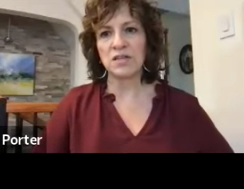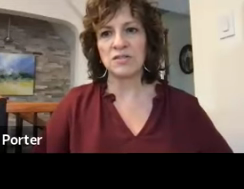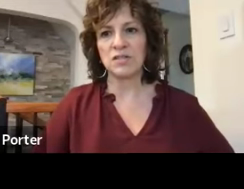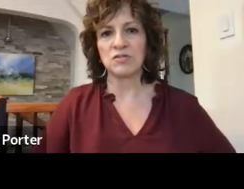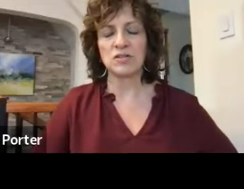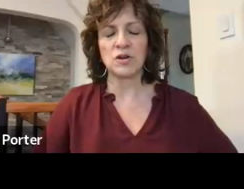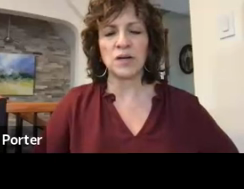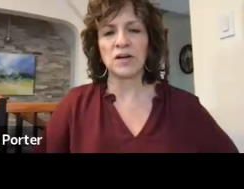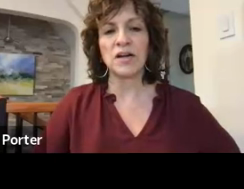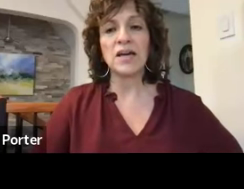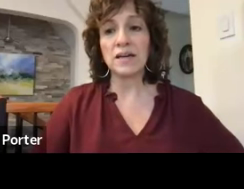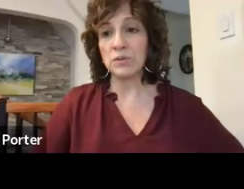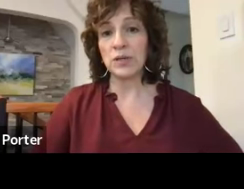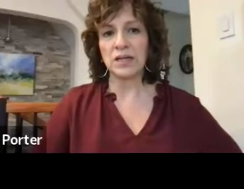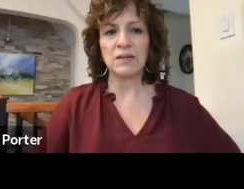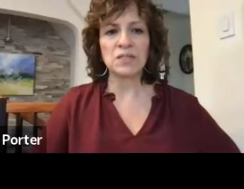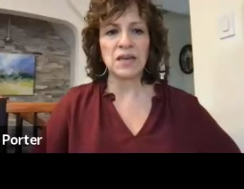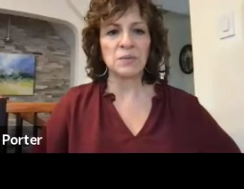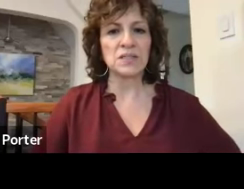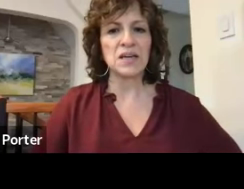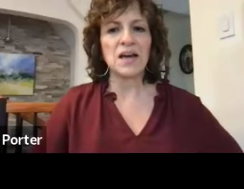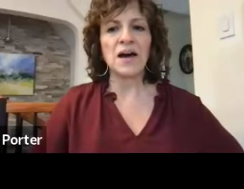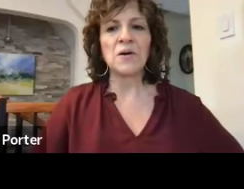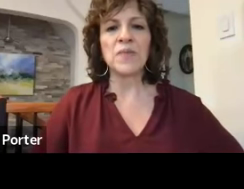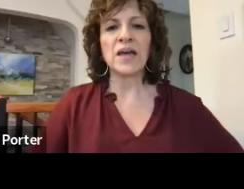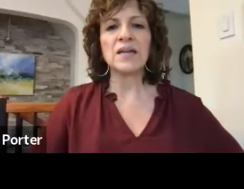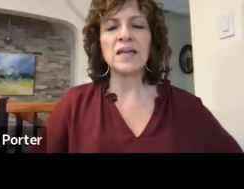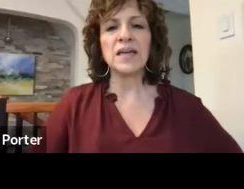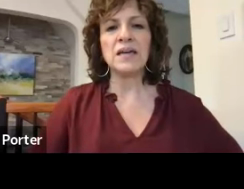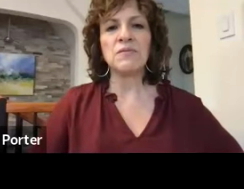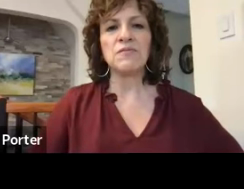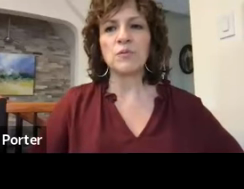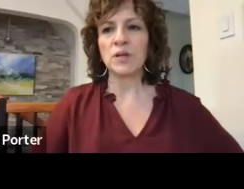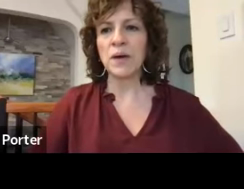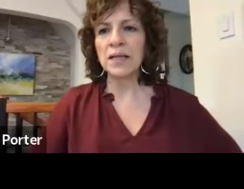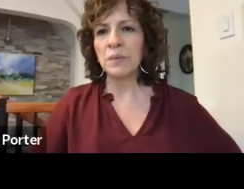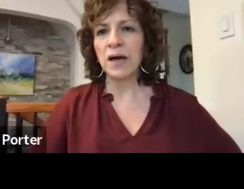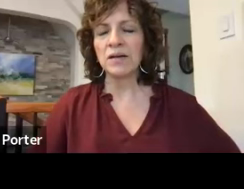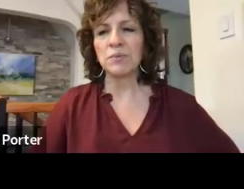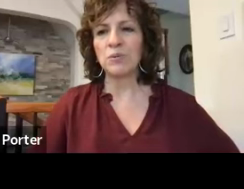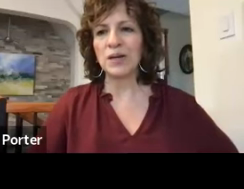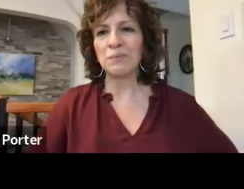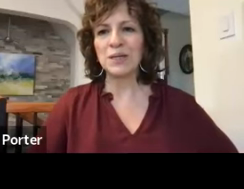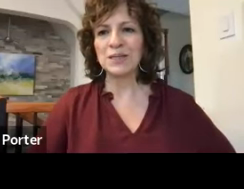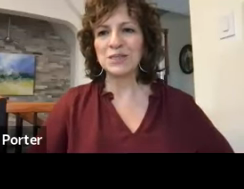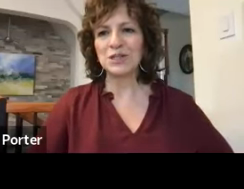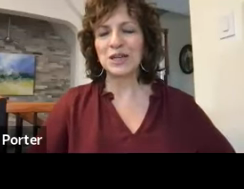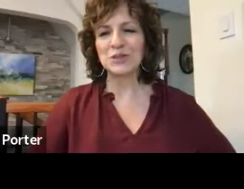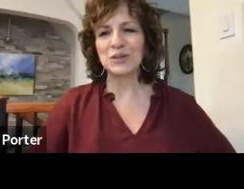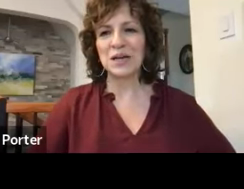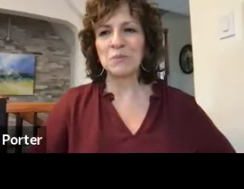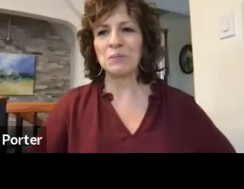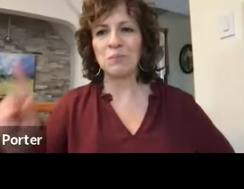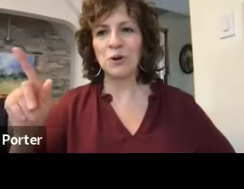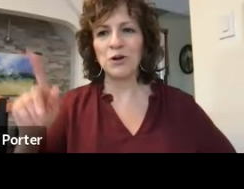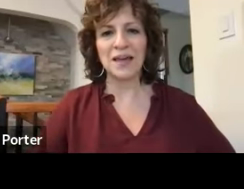believe our son is using drugs. Oh my God. And it was weed. It was cannabis. And he felt really badly about it, but we immediately started